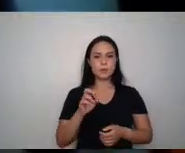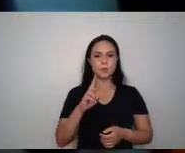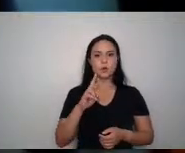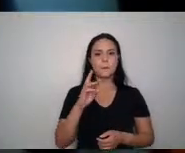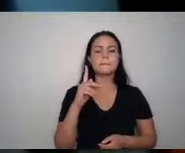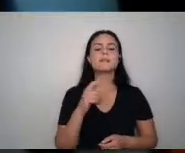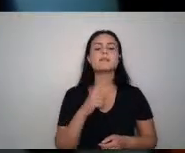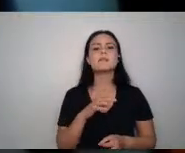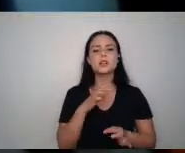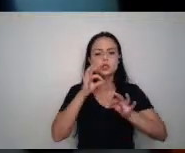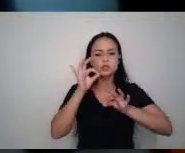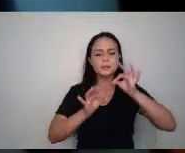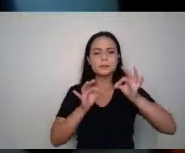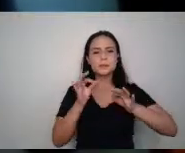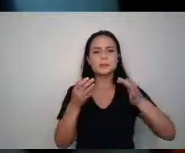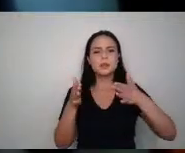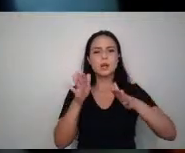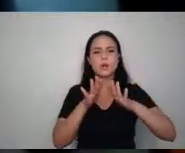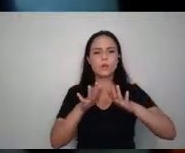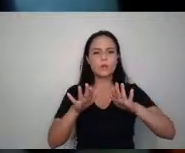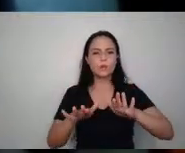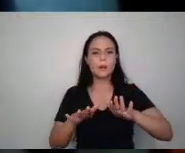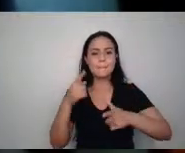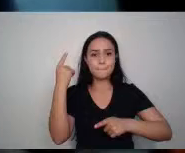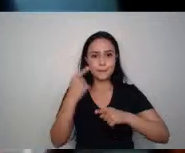here in Europe we already have judgments